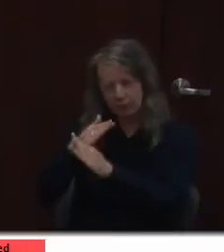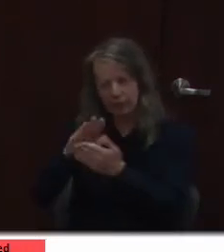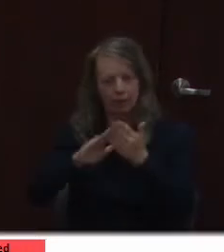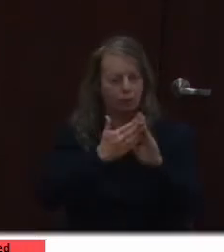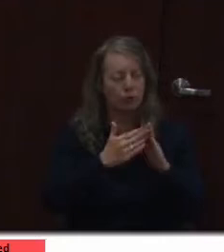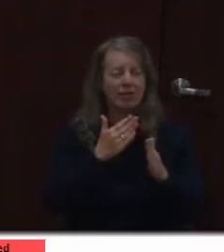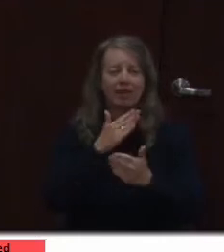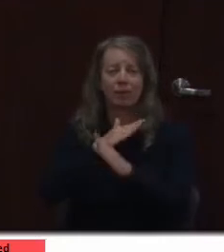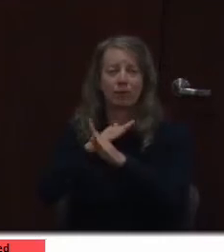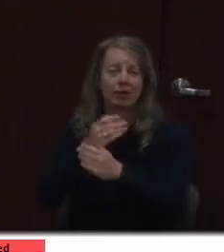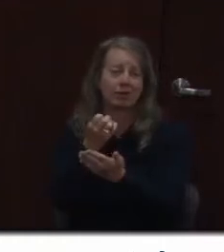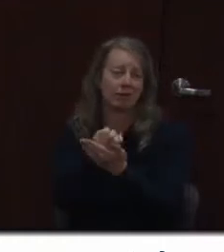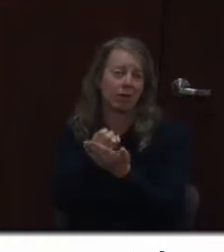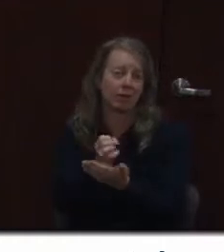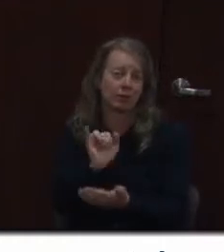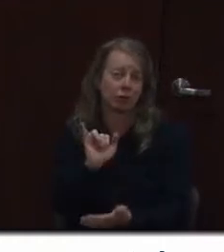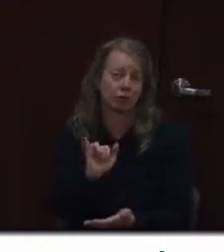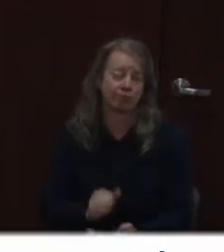economy.